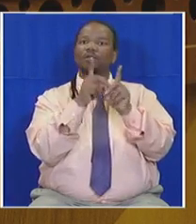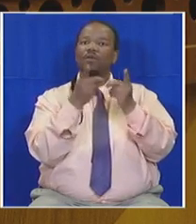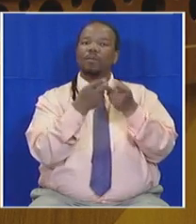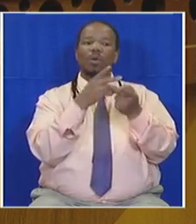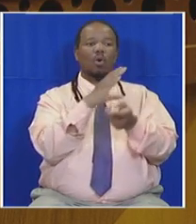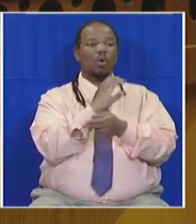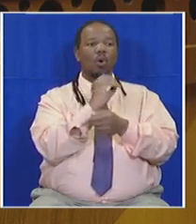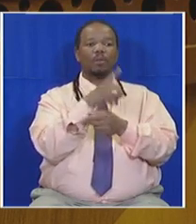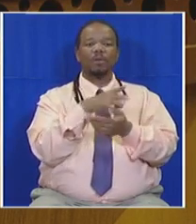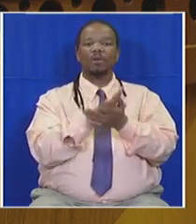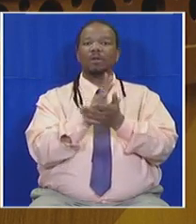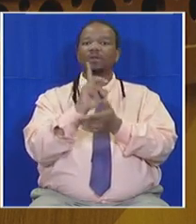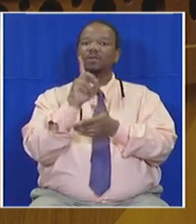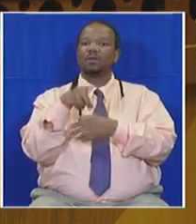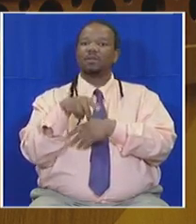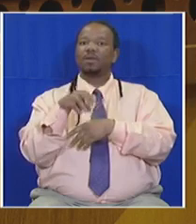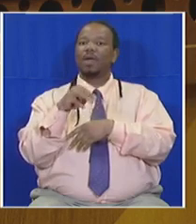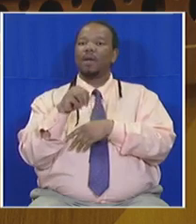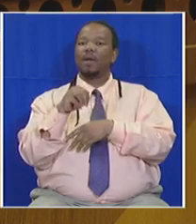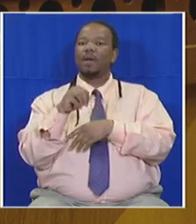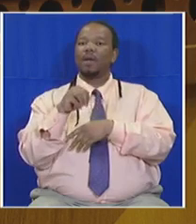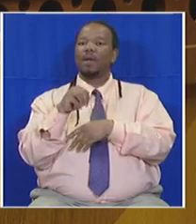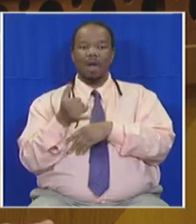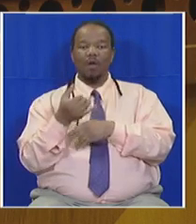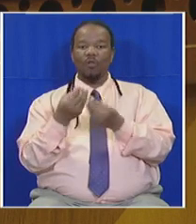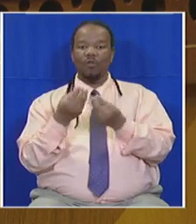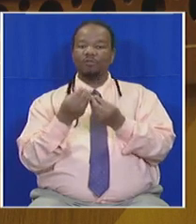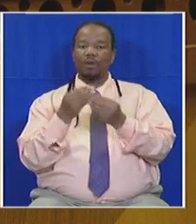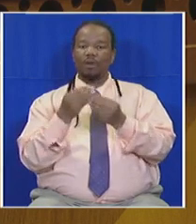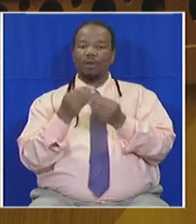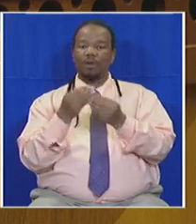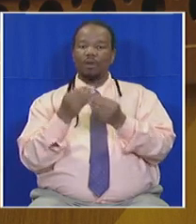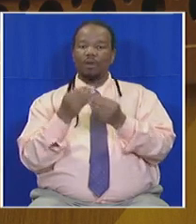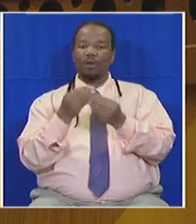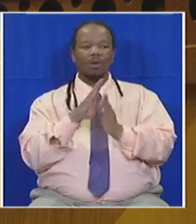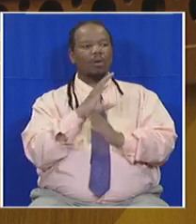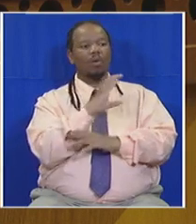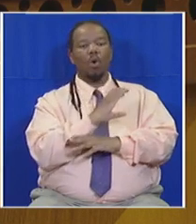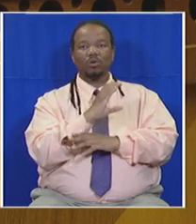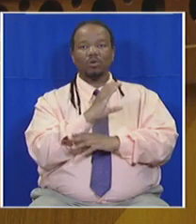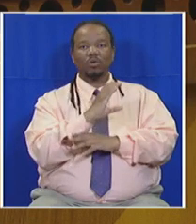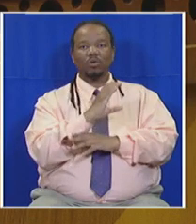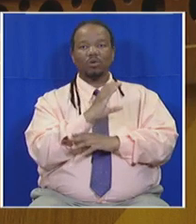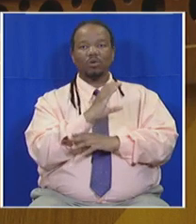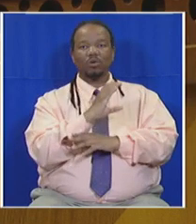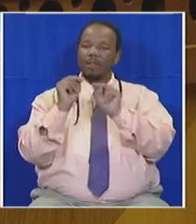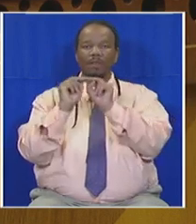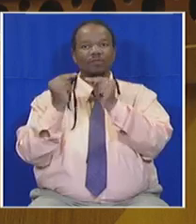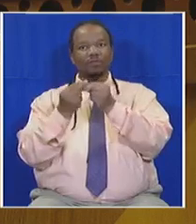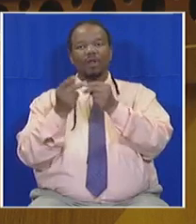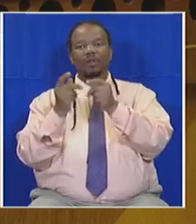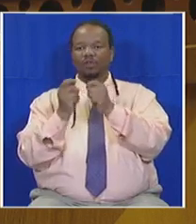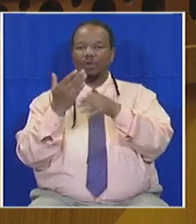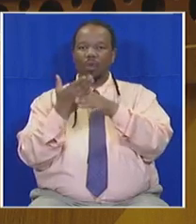and DPME is at a very advanced stage. COGTA has worked with National Treasury to ensure the alignment